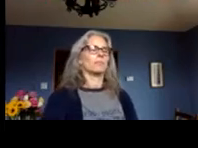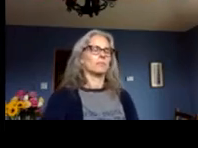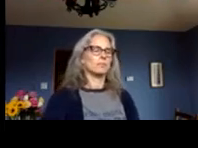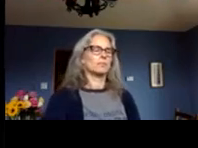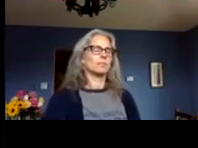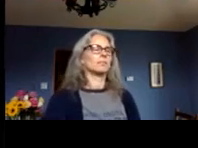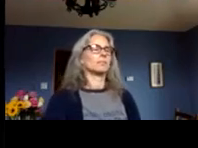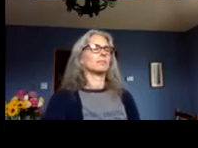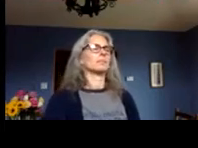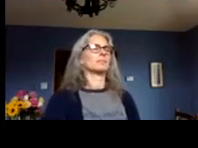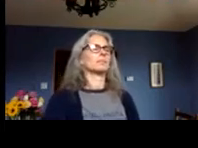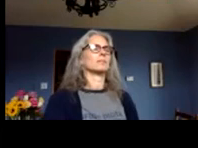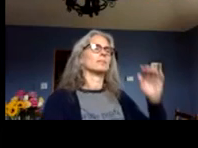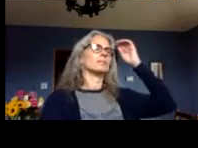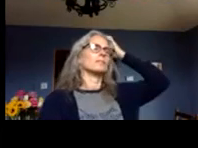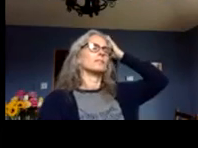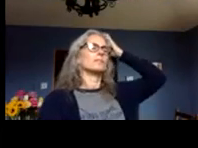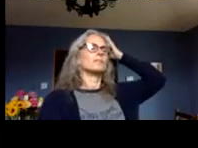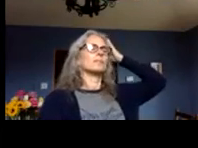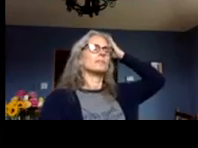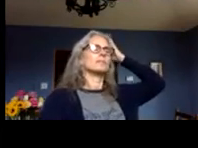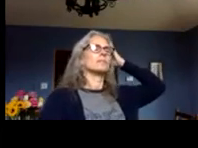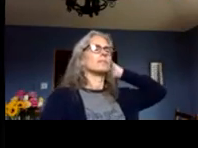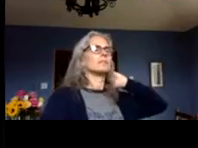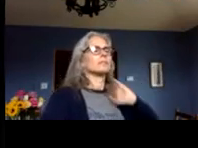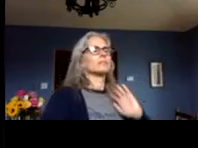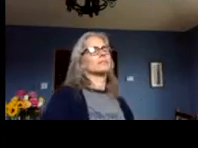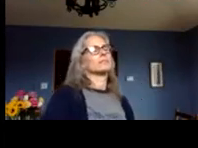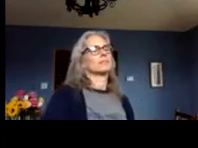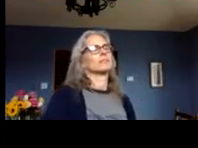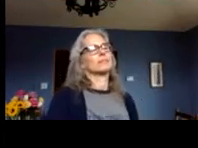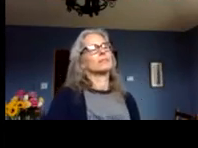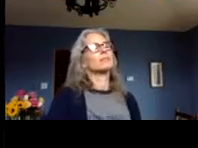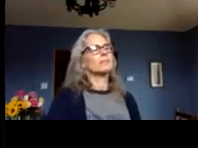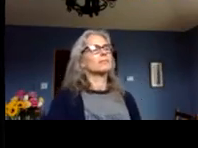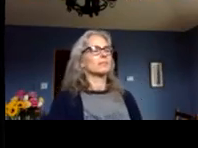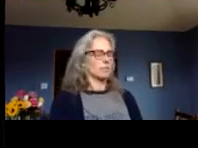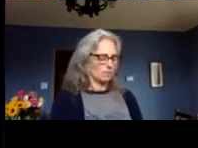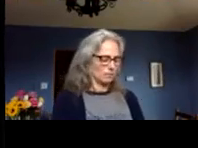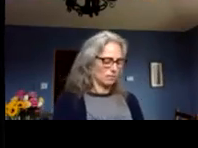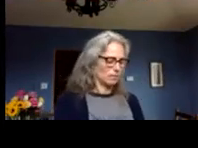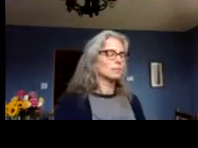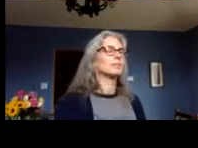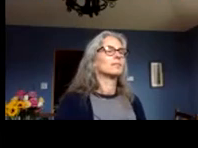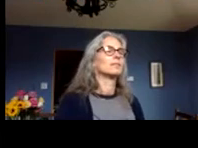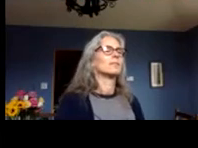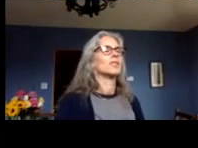videos, Jamboards. If you don't know what a Jamboard is, definitely check out the recording of my morning session. You're gonna be in love.